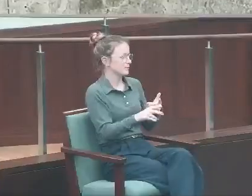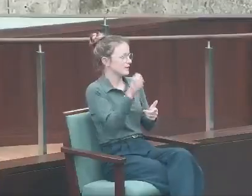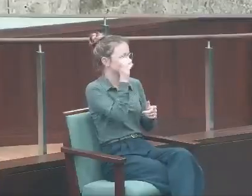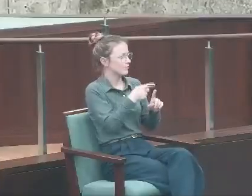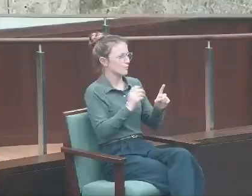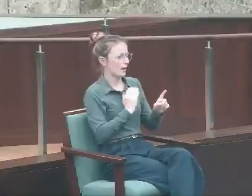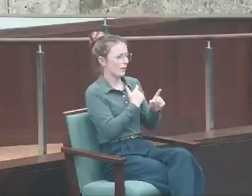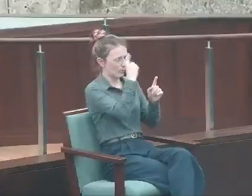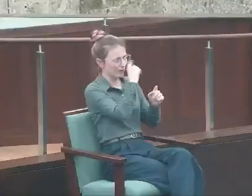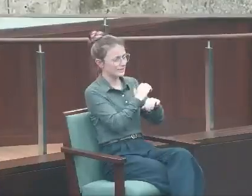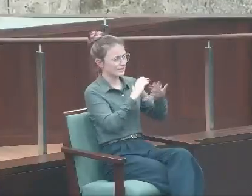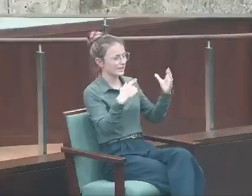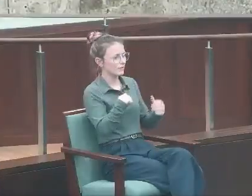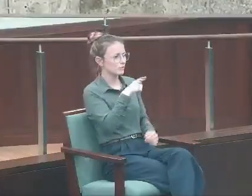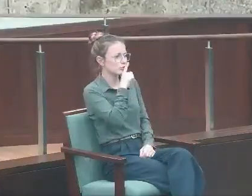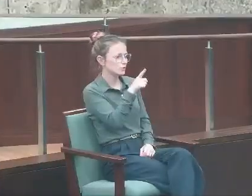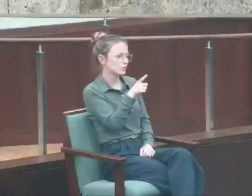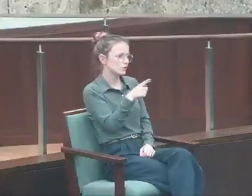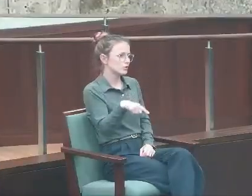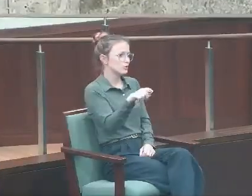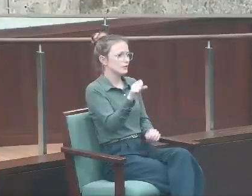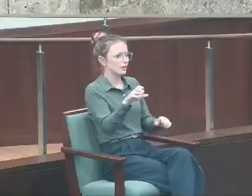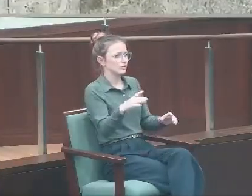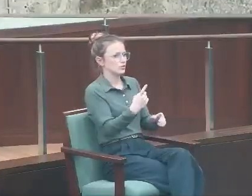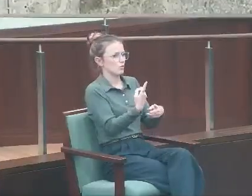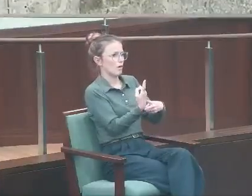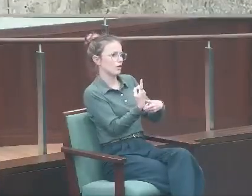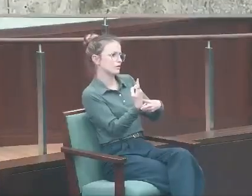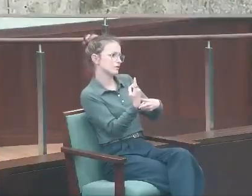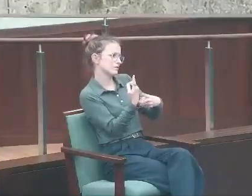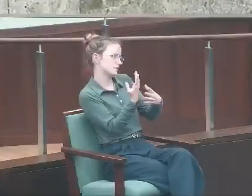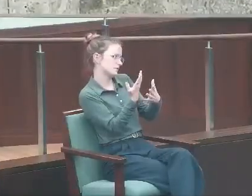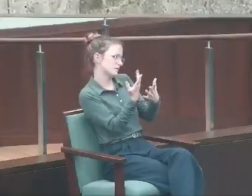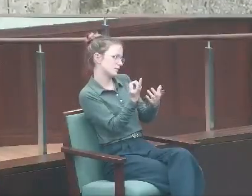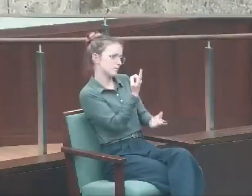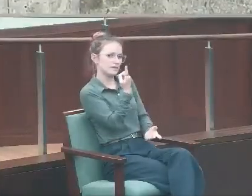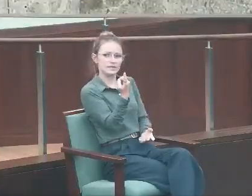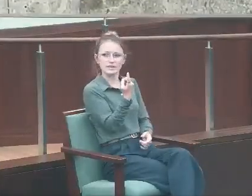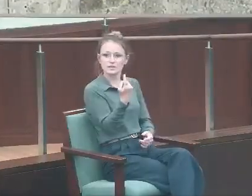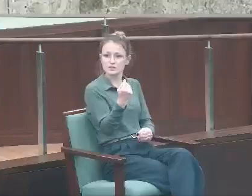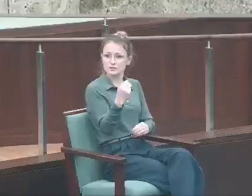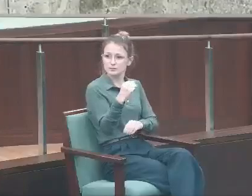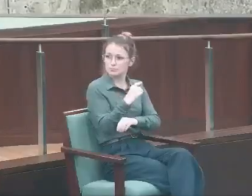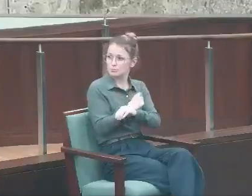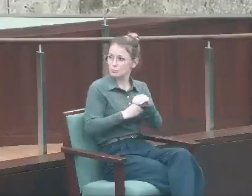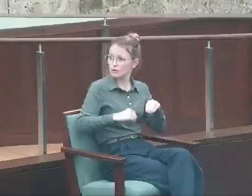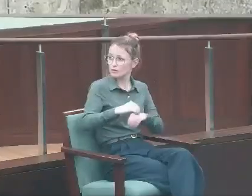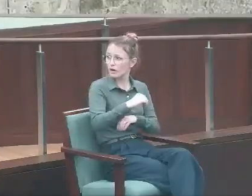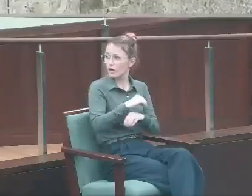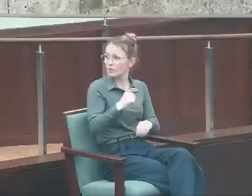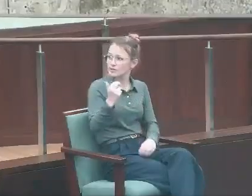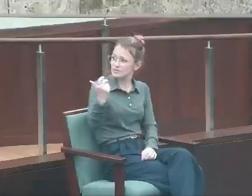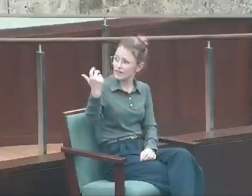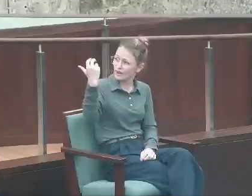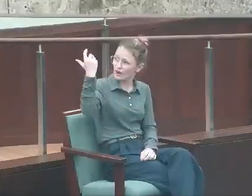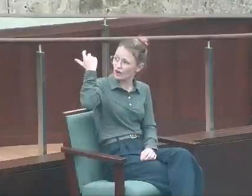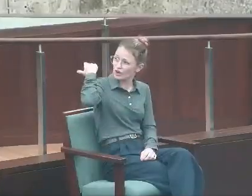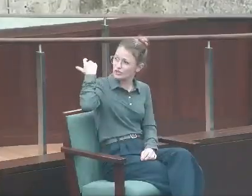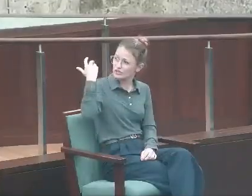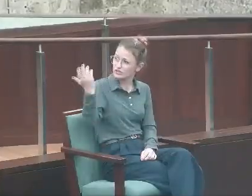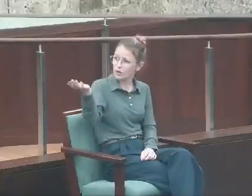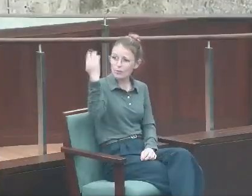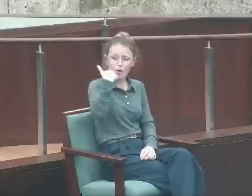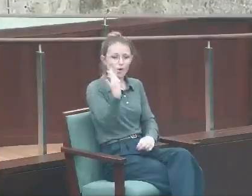who I think you can do one of two things. You can go up the ramp and then these stairs, or you can go around what I did, stairs and there, or you can go over